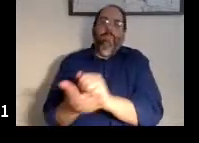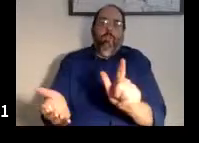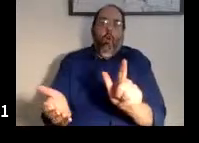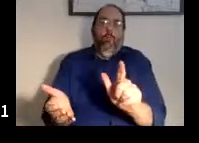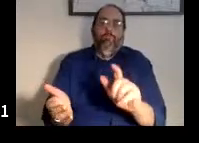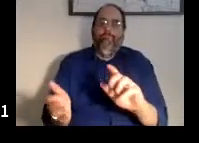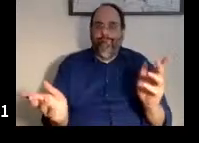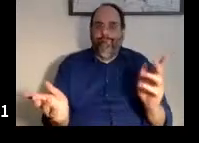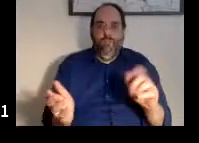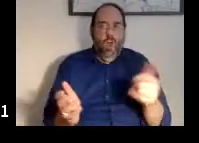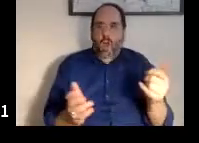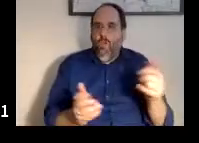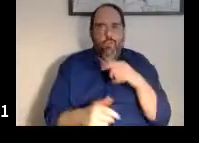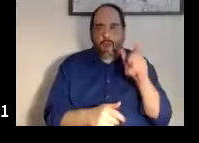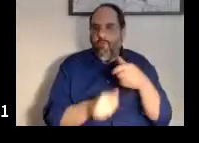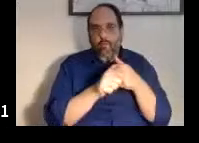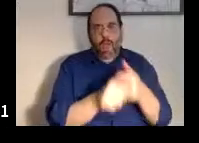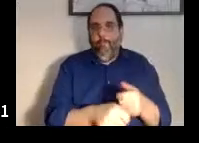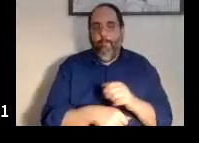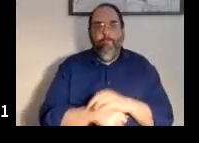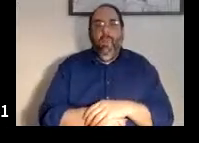Okay, so